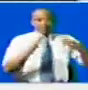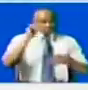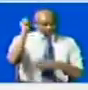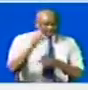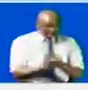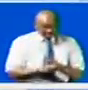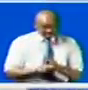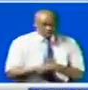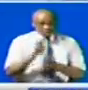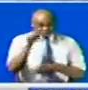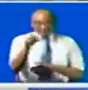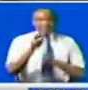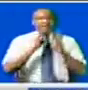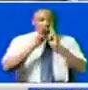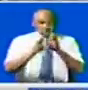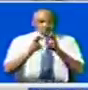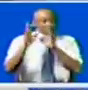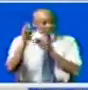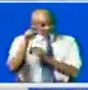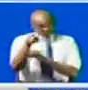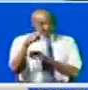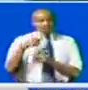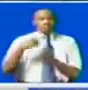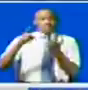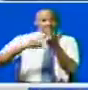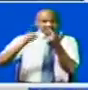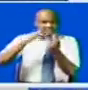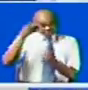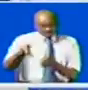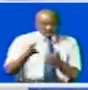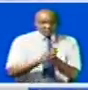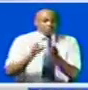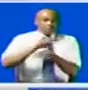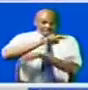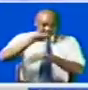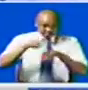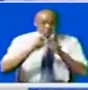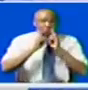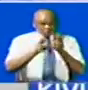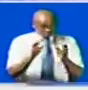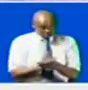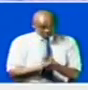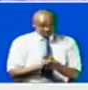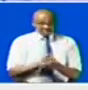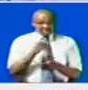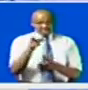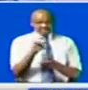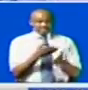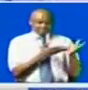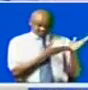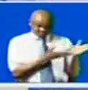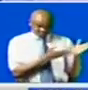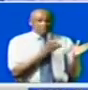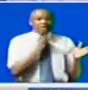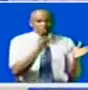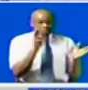Kenya, where the results are expected to be tallied there for the national results. These are the same results that